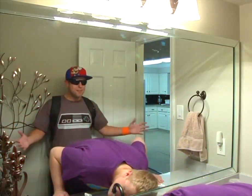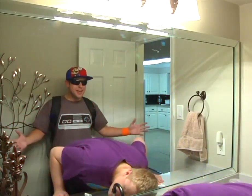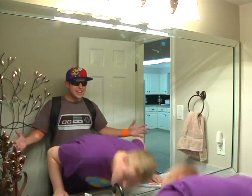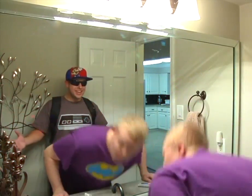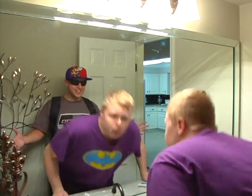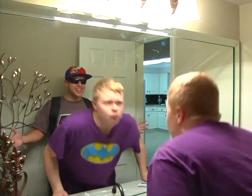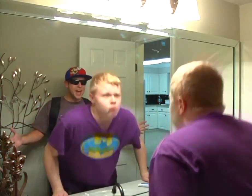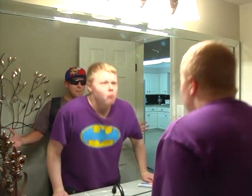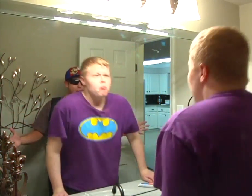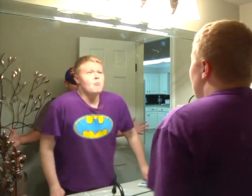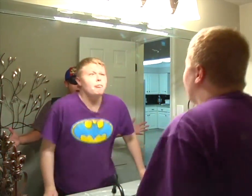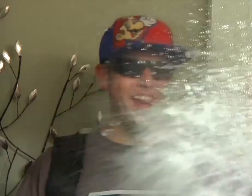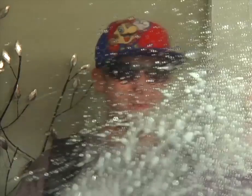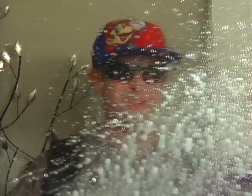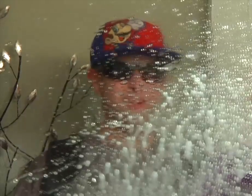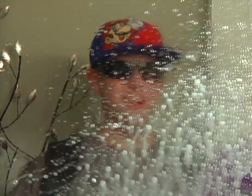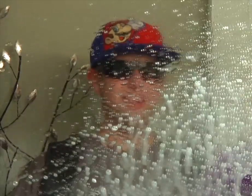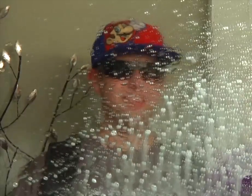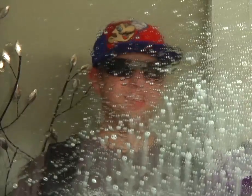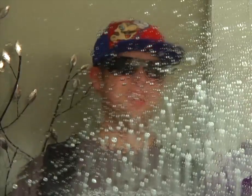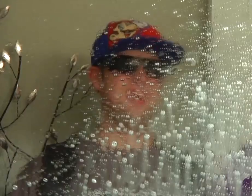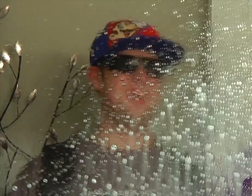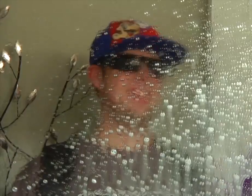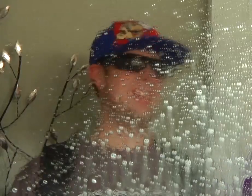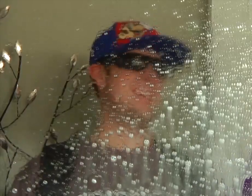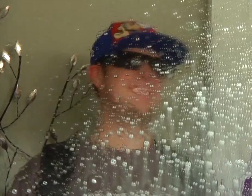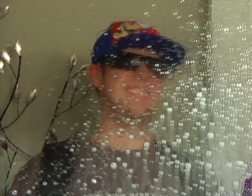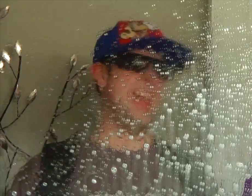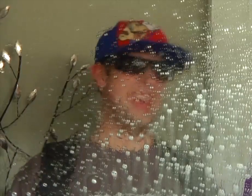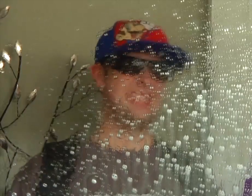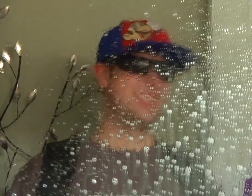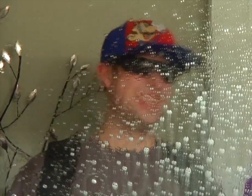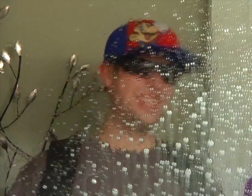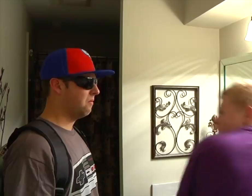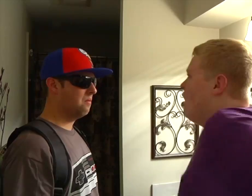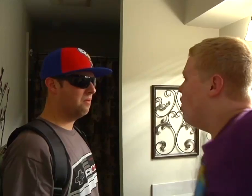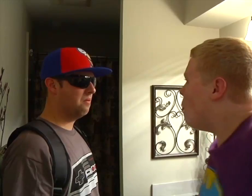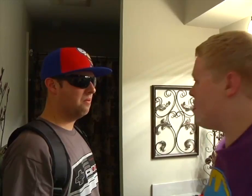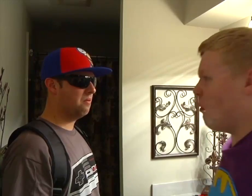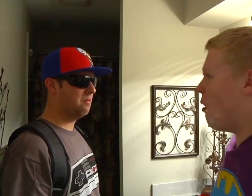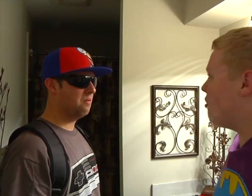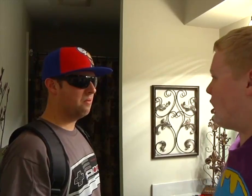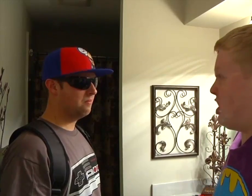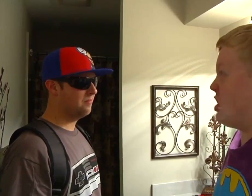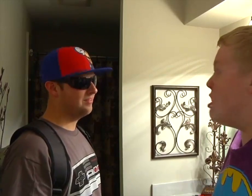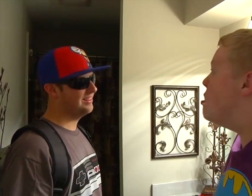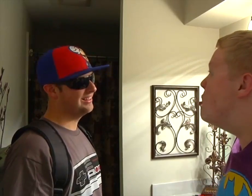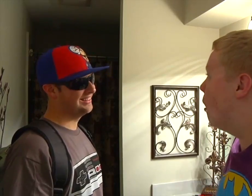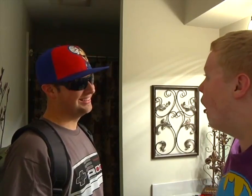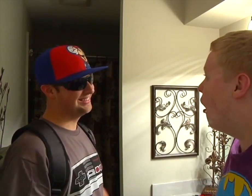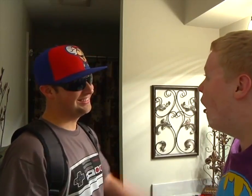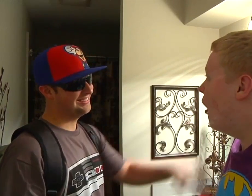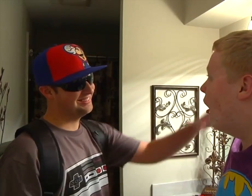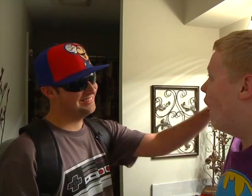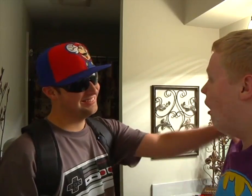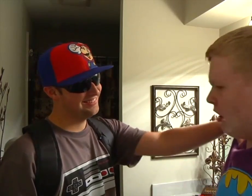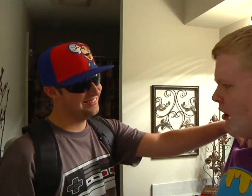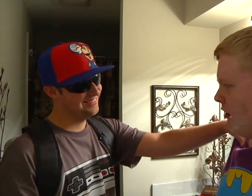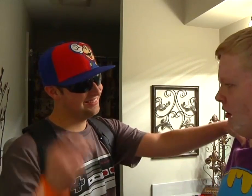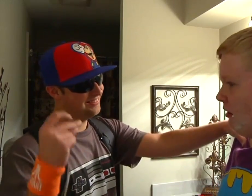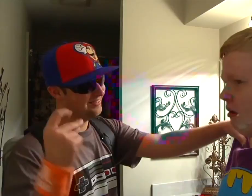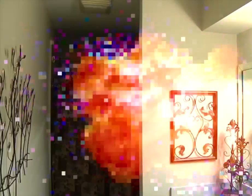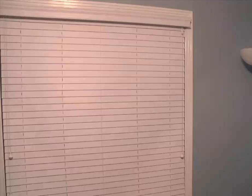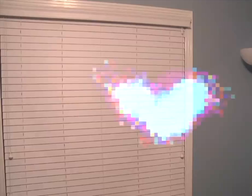It's me, a Game Boy. Oh, that's nasty. Who in the world are you?